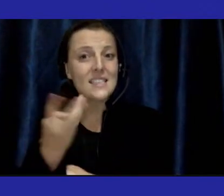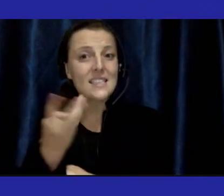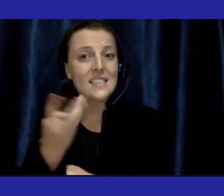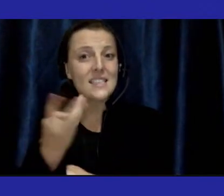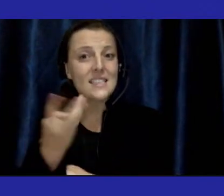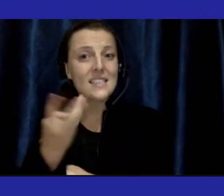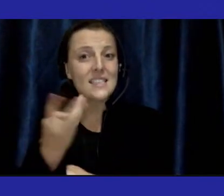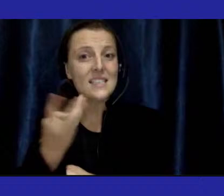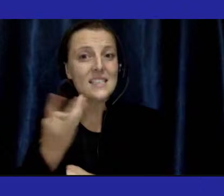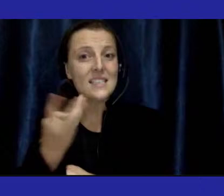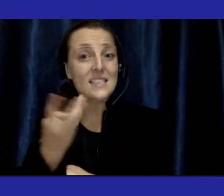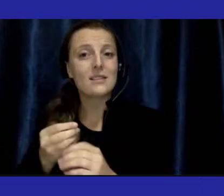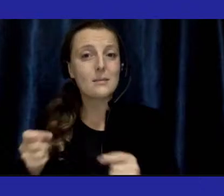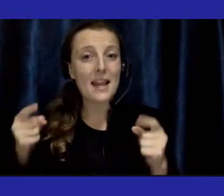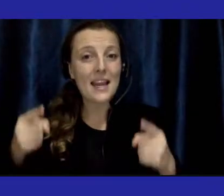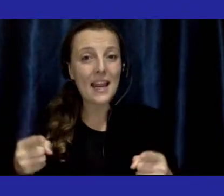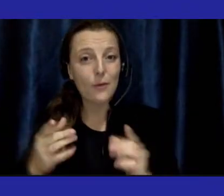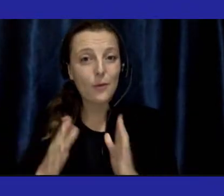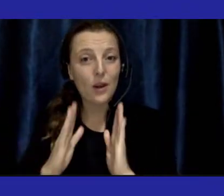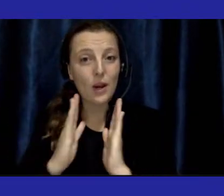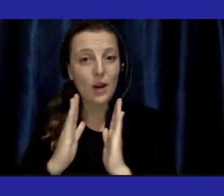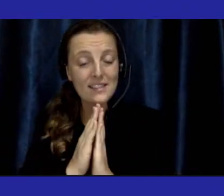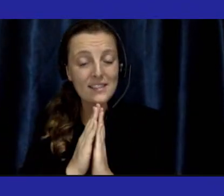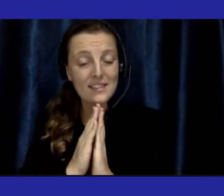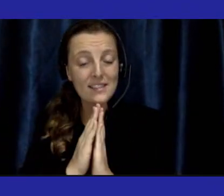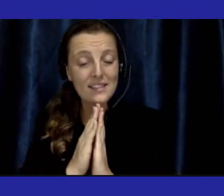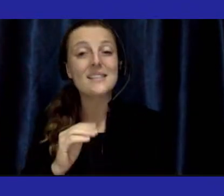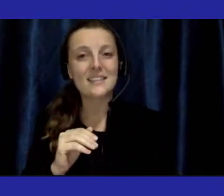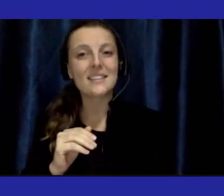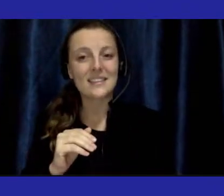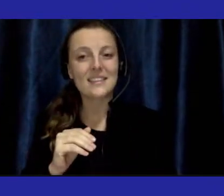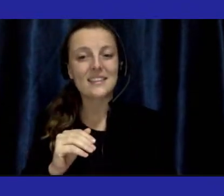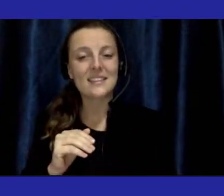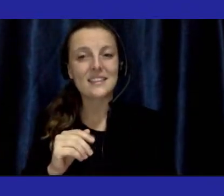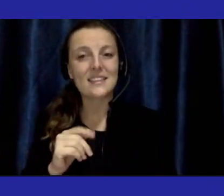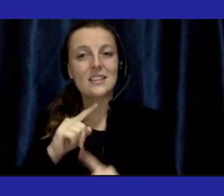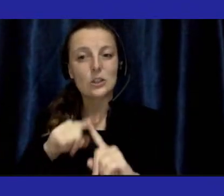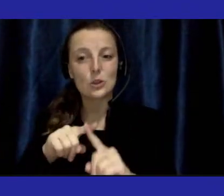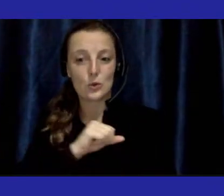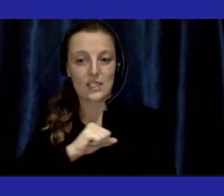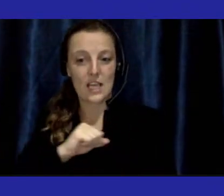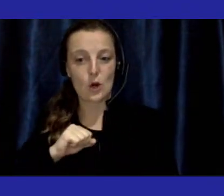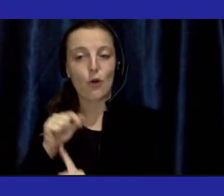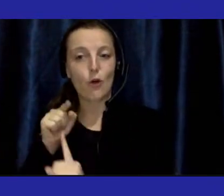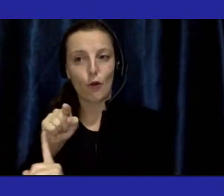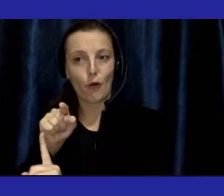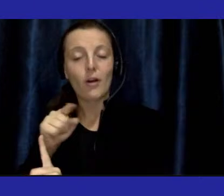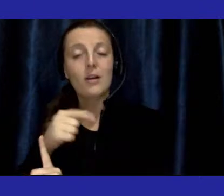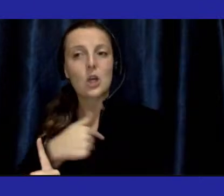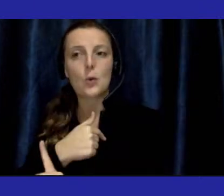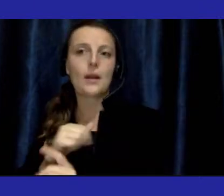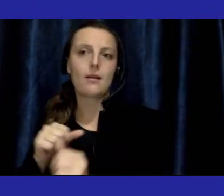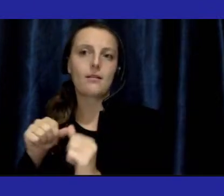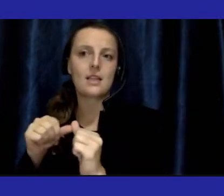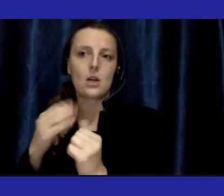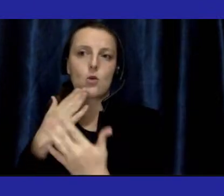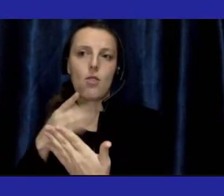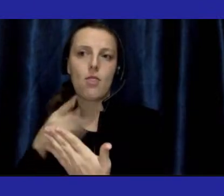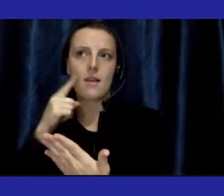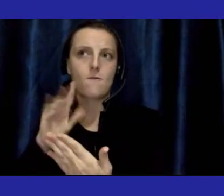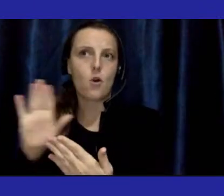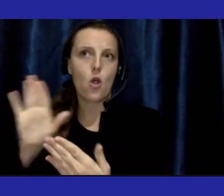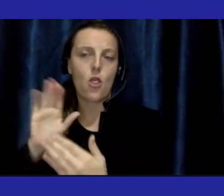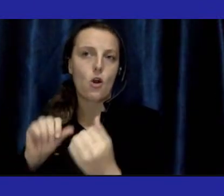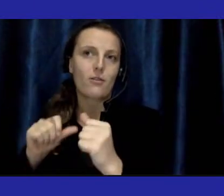earmarks, and to Senators Schumer and Gillibrand, and we continue to thank them for their consistent support for the health and hospital system.